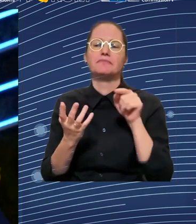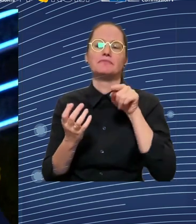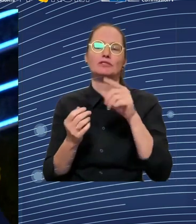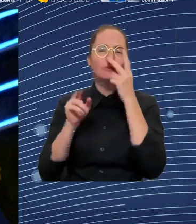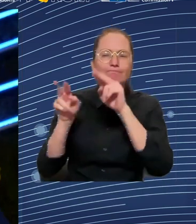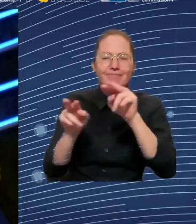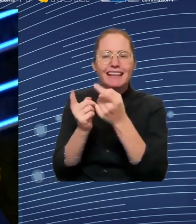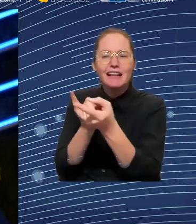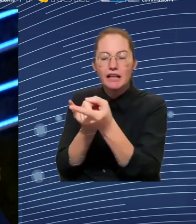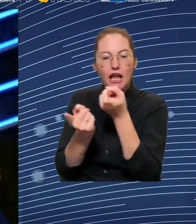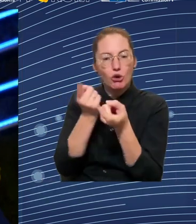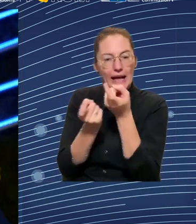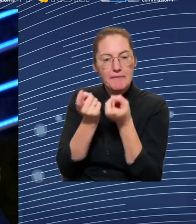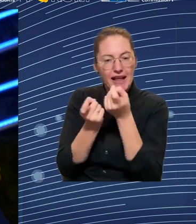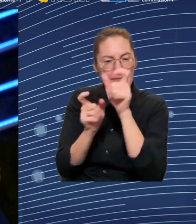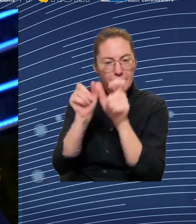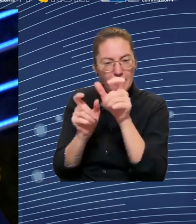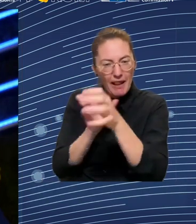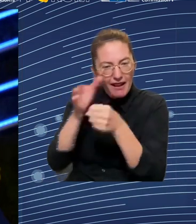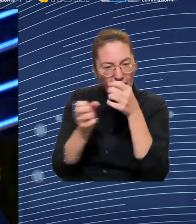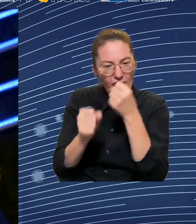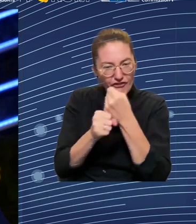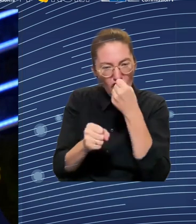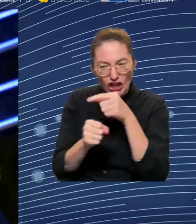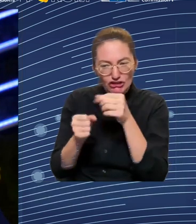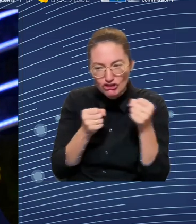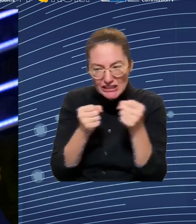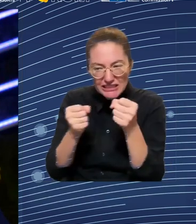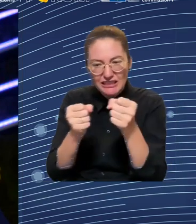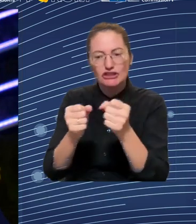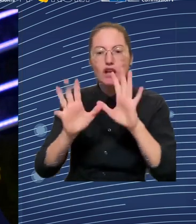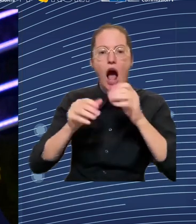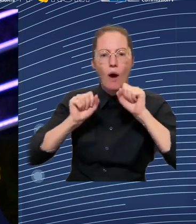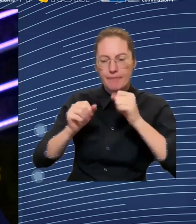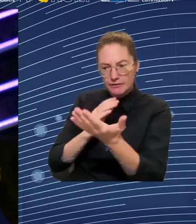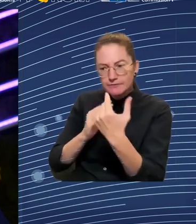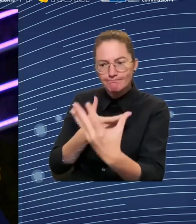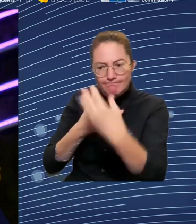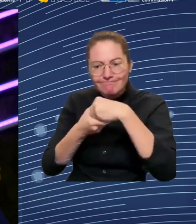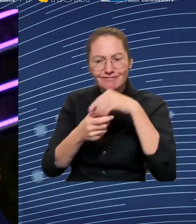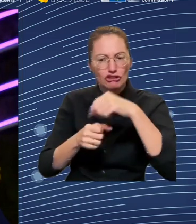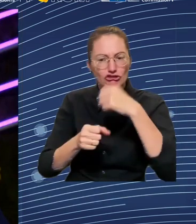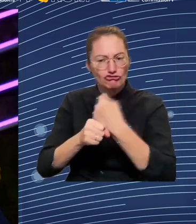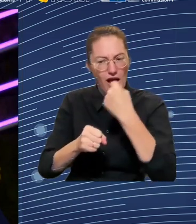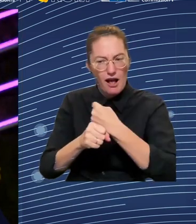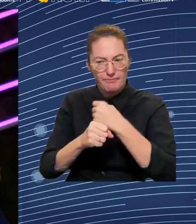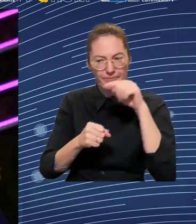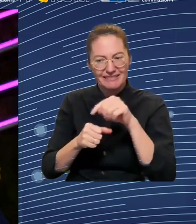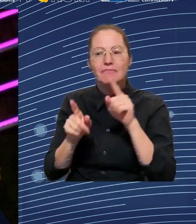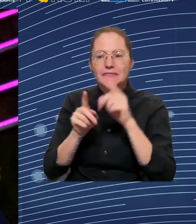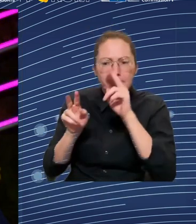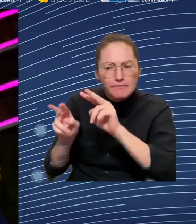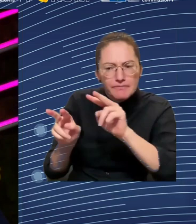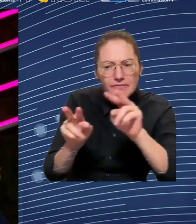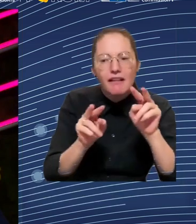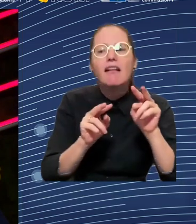now because of maybe two main factors that we have identified and that are well known in any case. The fact that